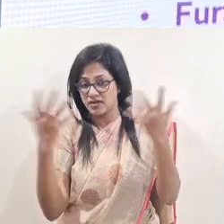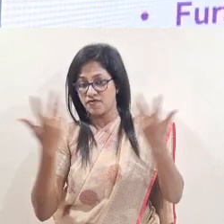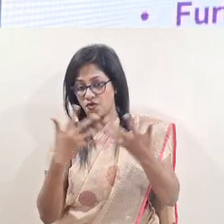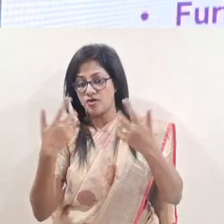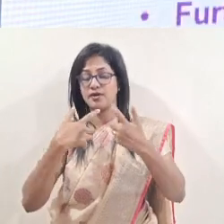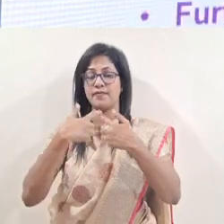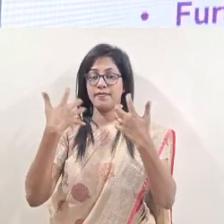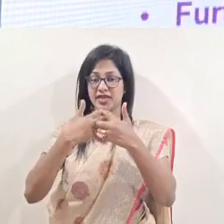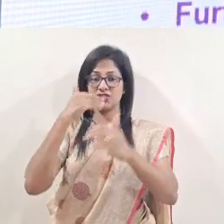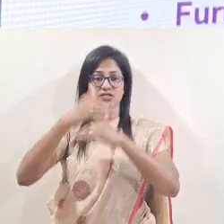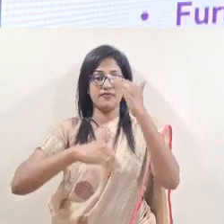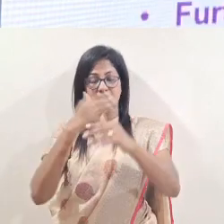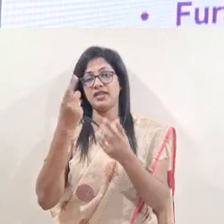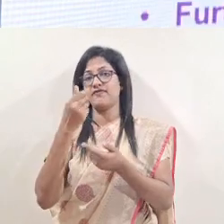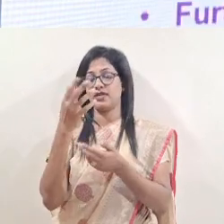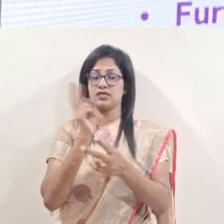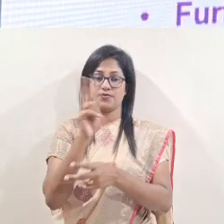as well.